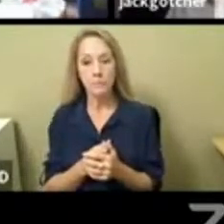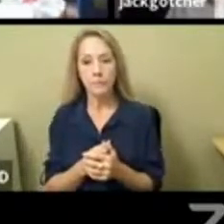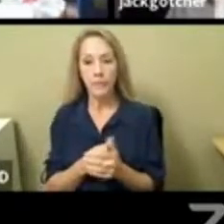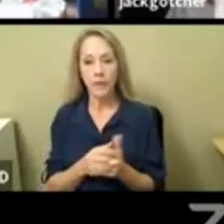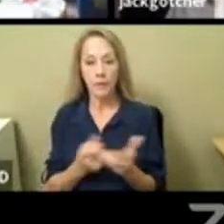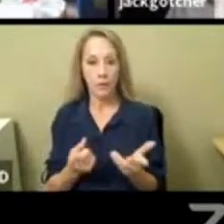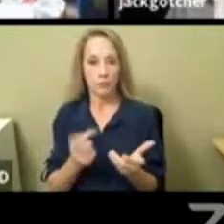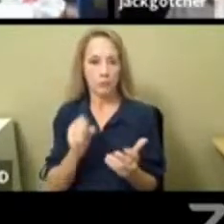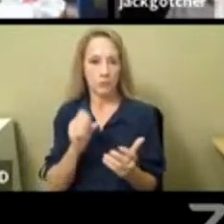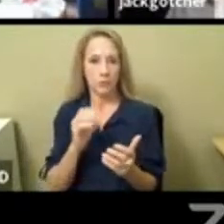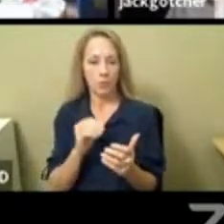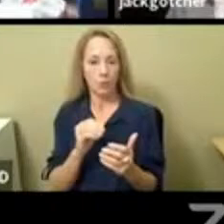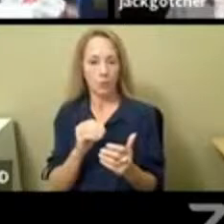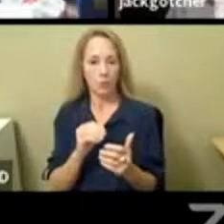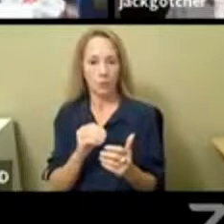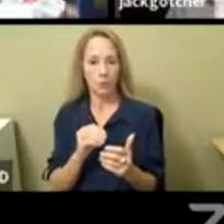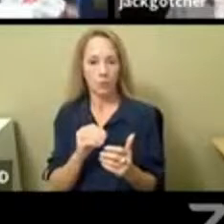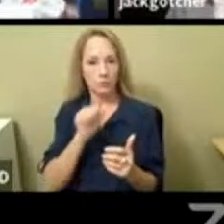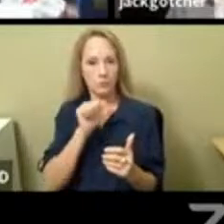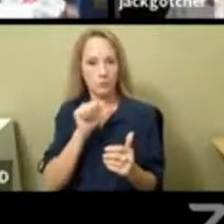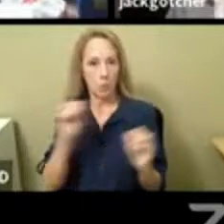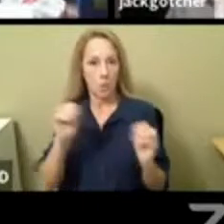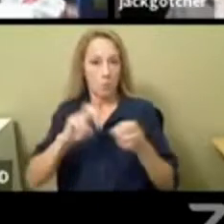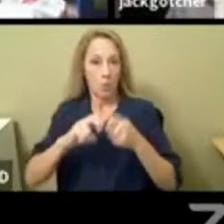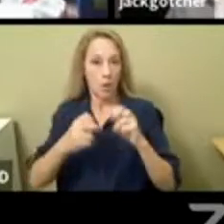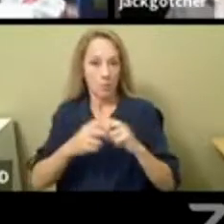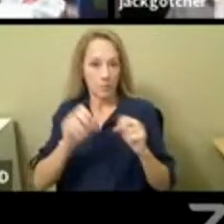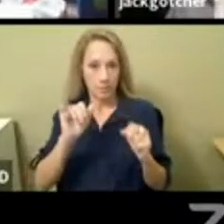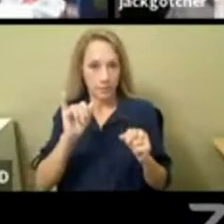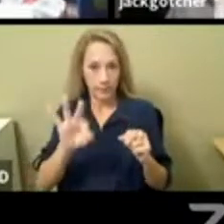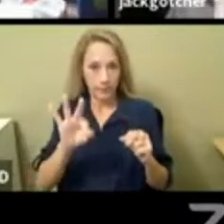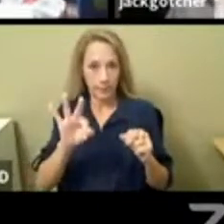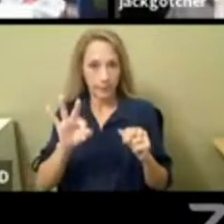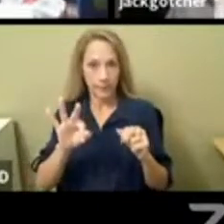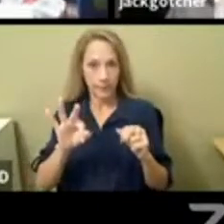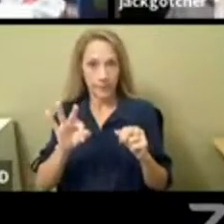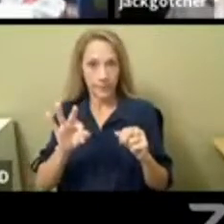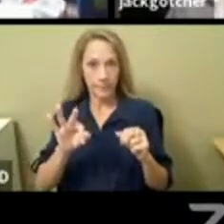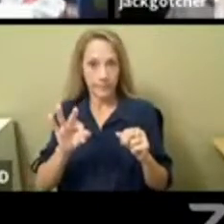there's not a problem with